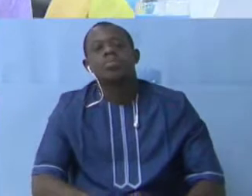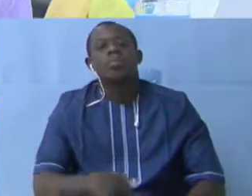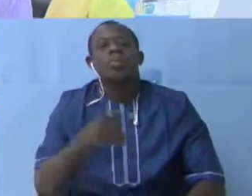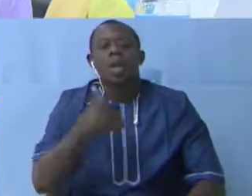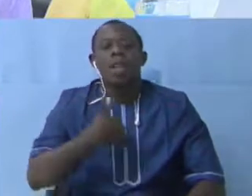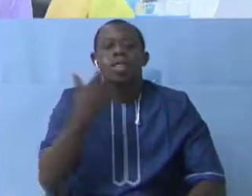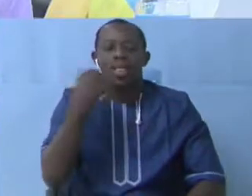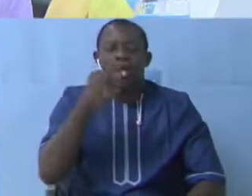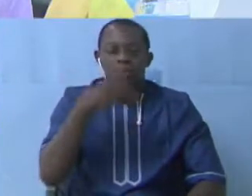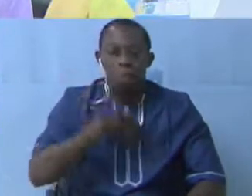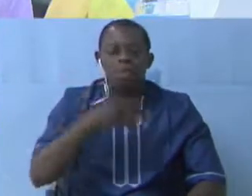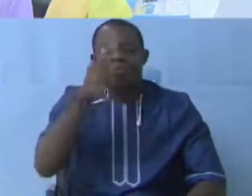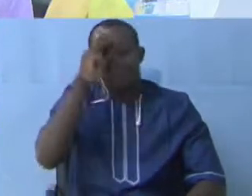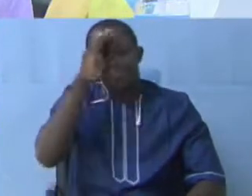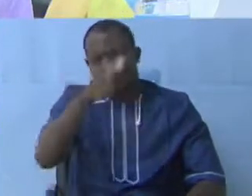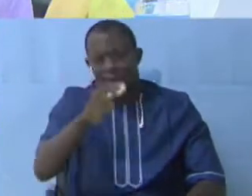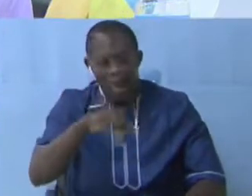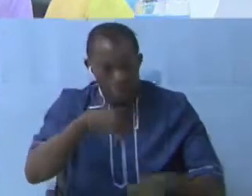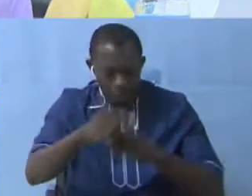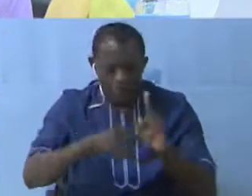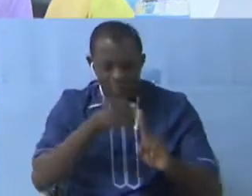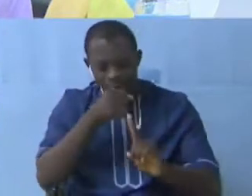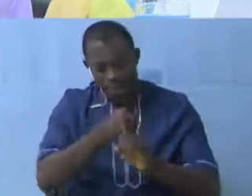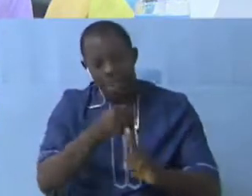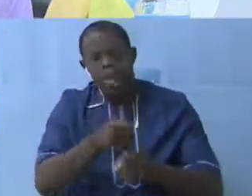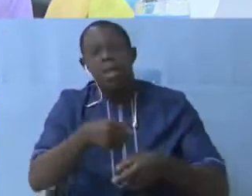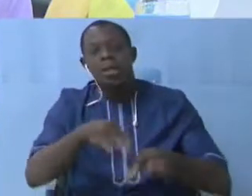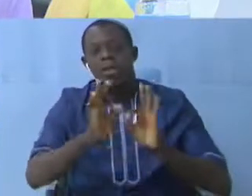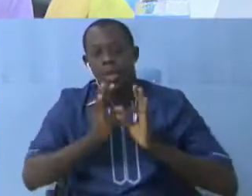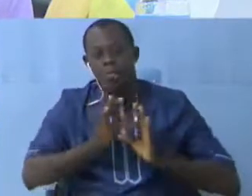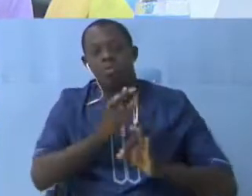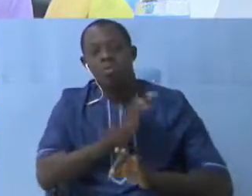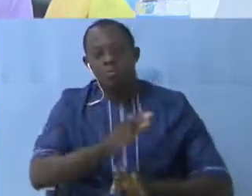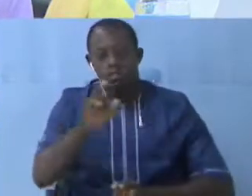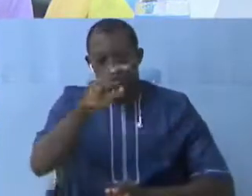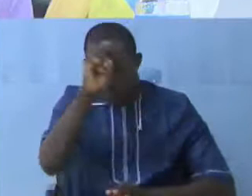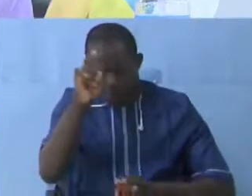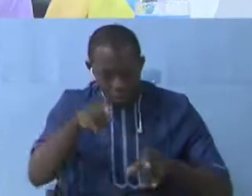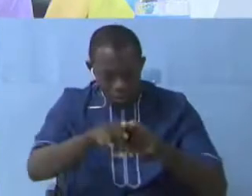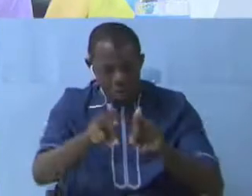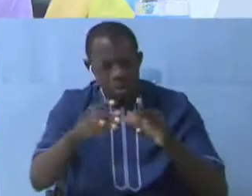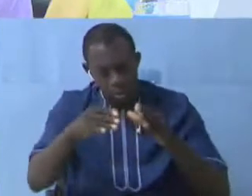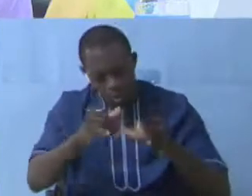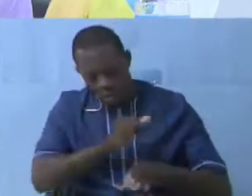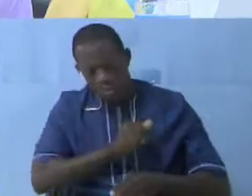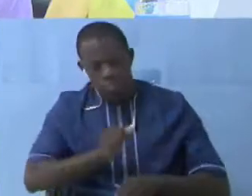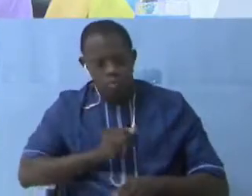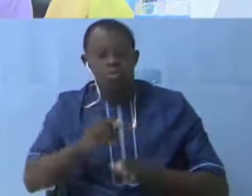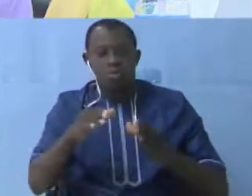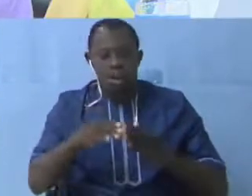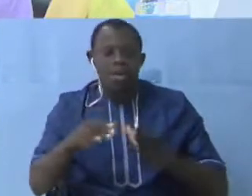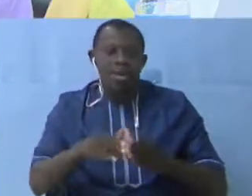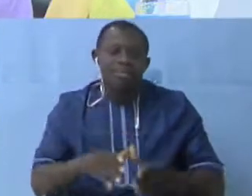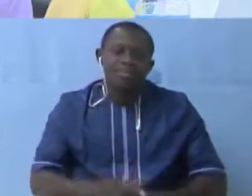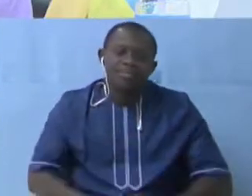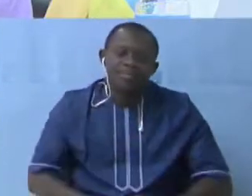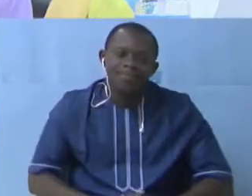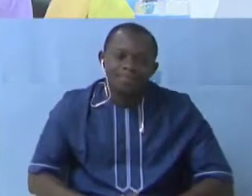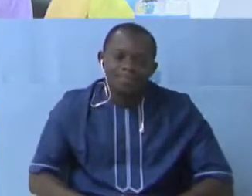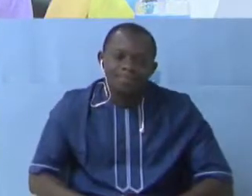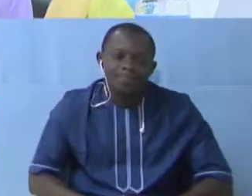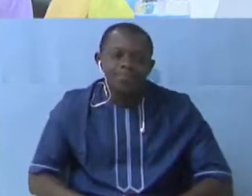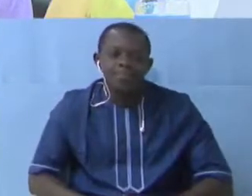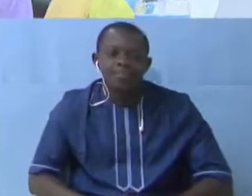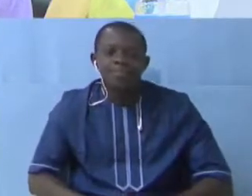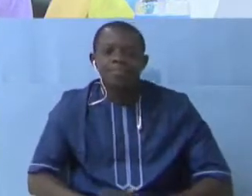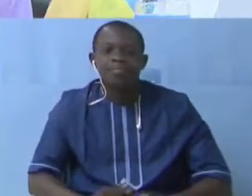them immensely for the risk they took also to work up with us. danaa leen gërëm bu baax ci ñu jaayee seen bakkan ci ndimbal gi nga